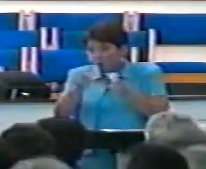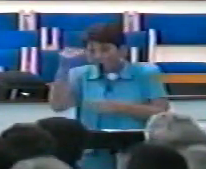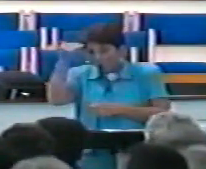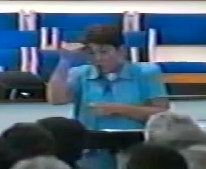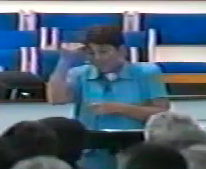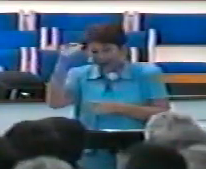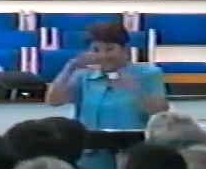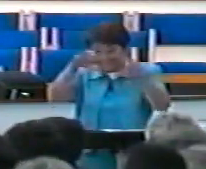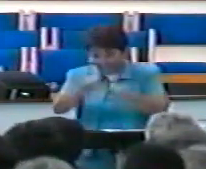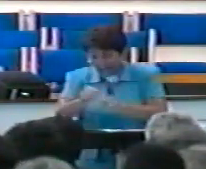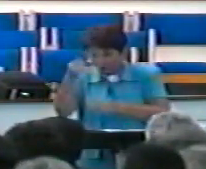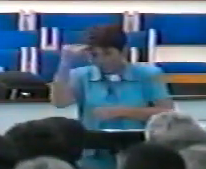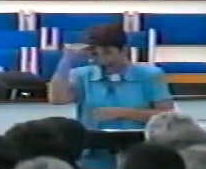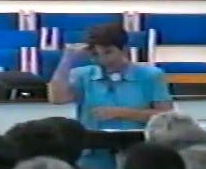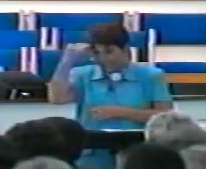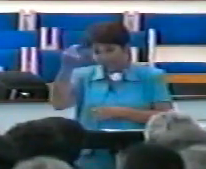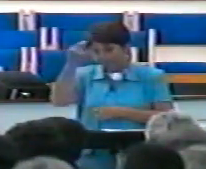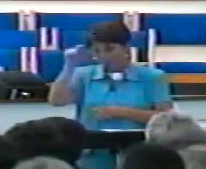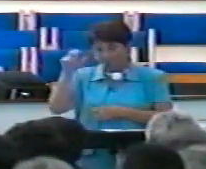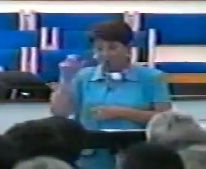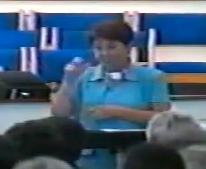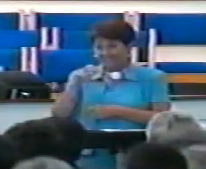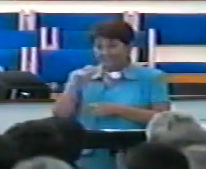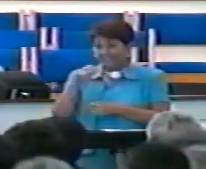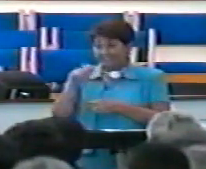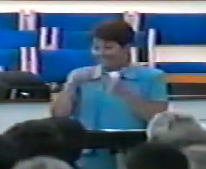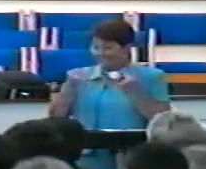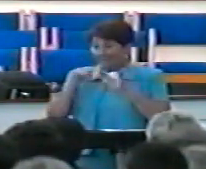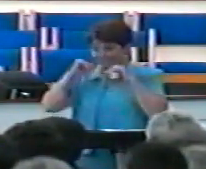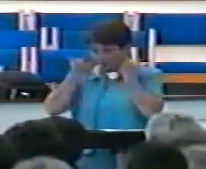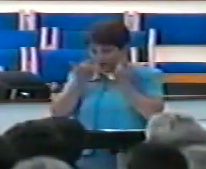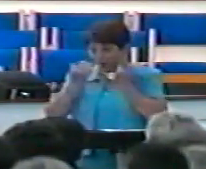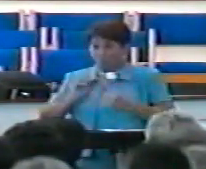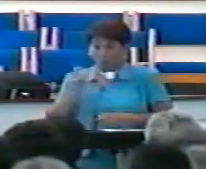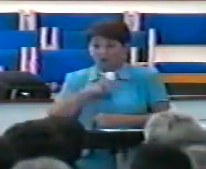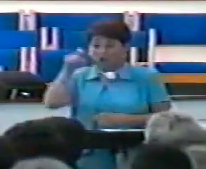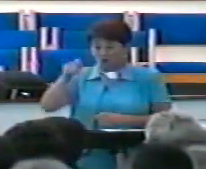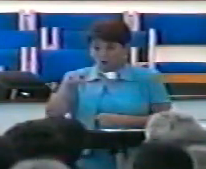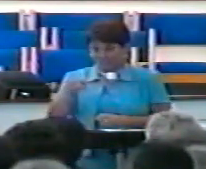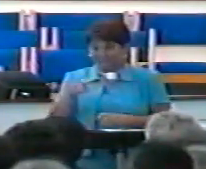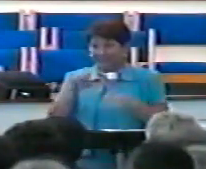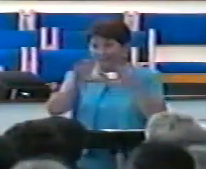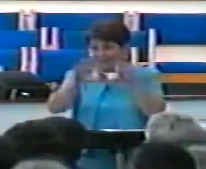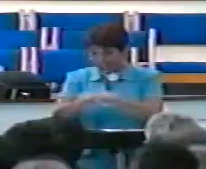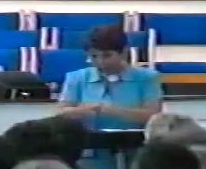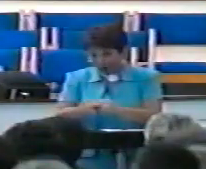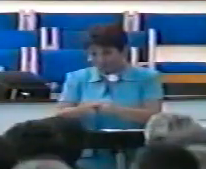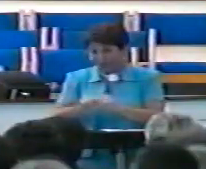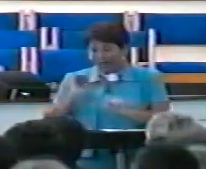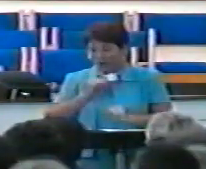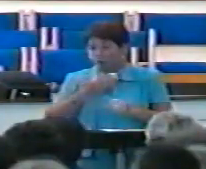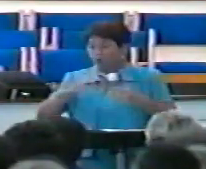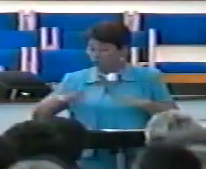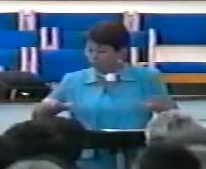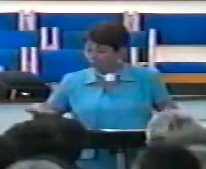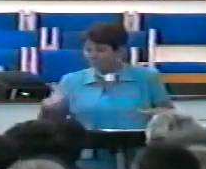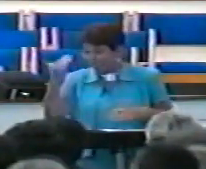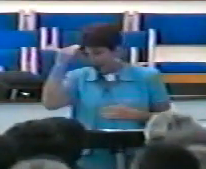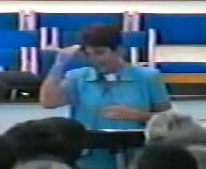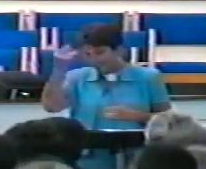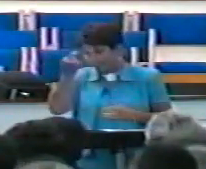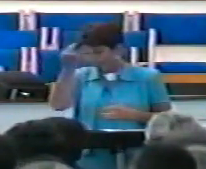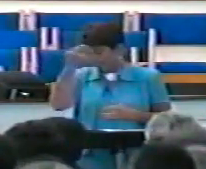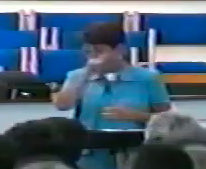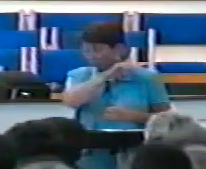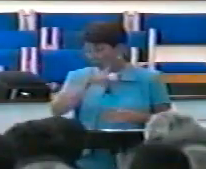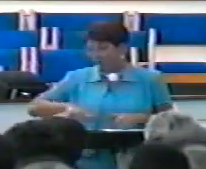the Lord Jesus Christ. We must never, never minimize the value of the teaching of